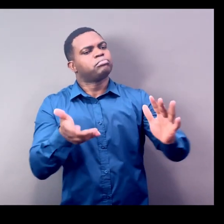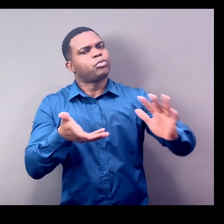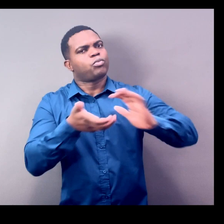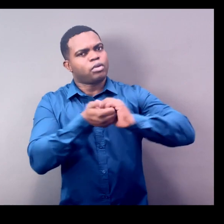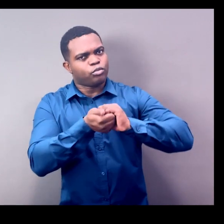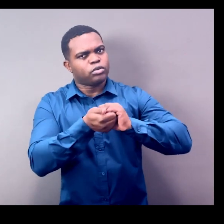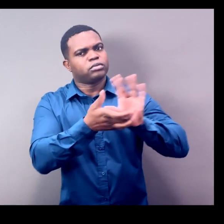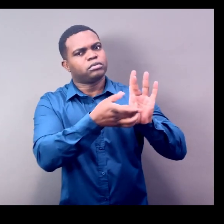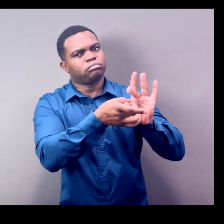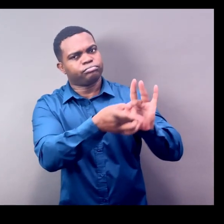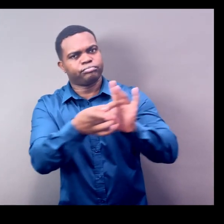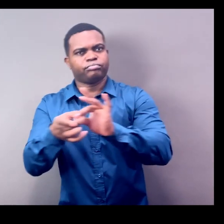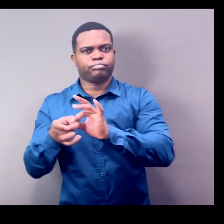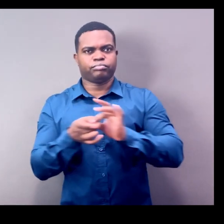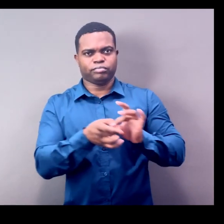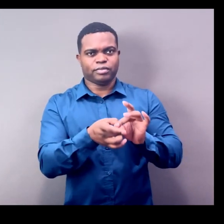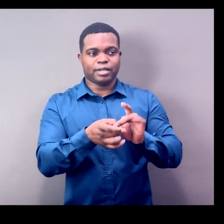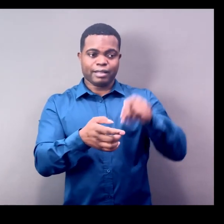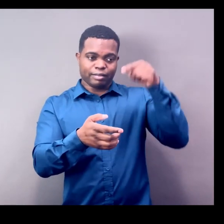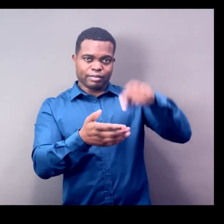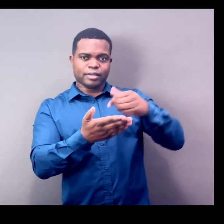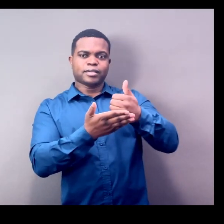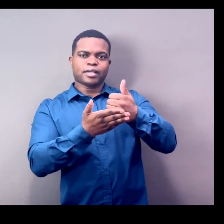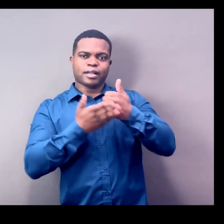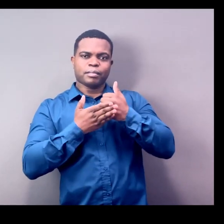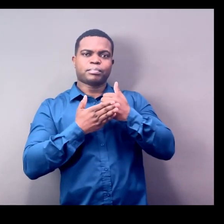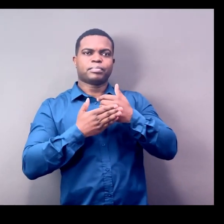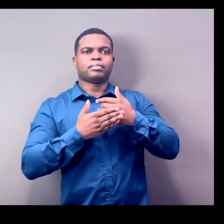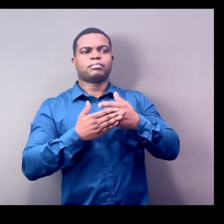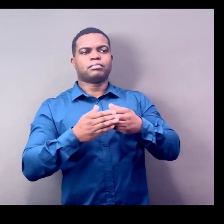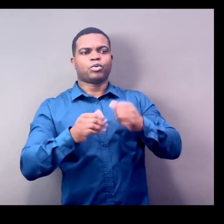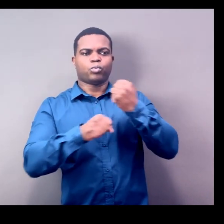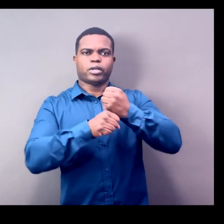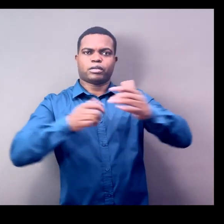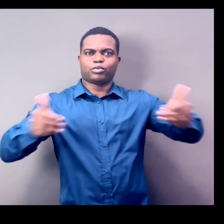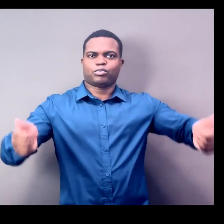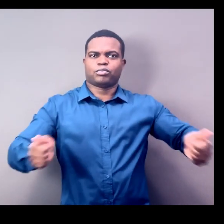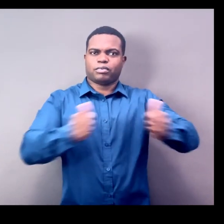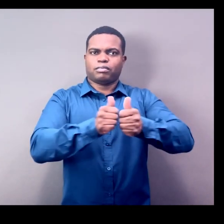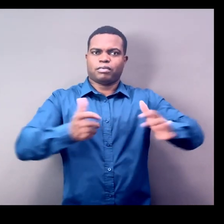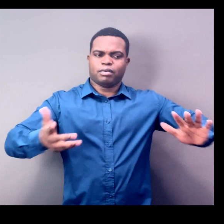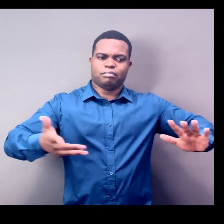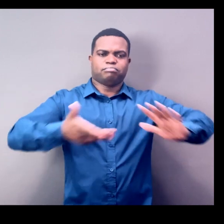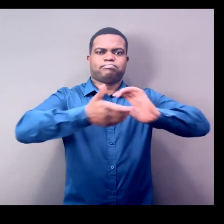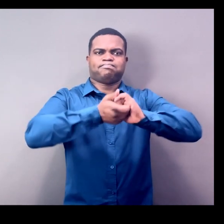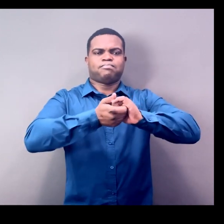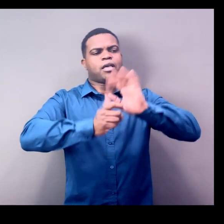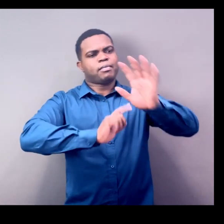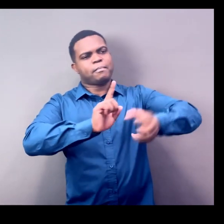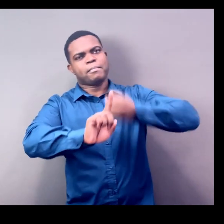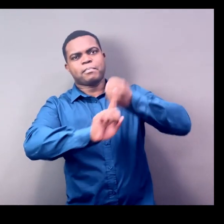to collaborate if you want to make more impact. So working together